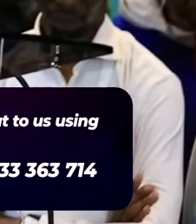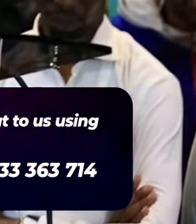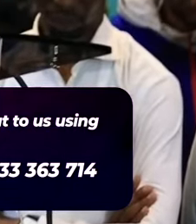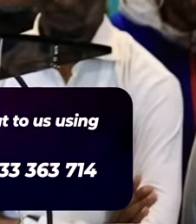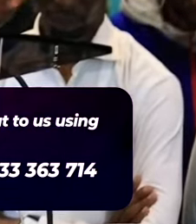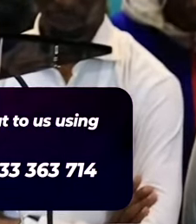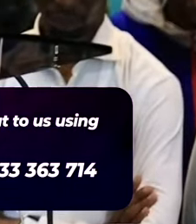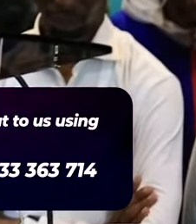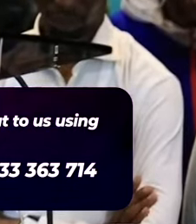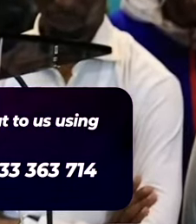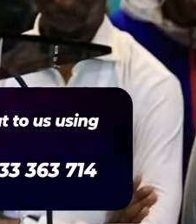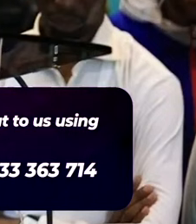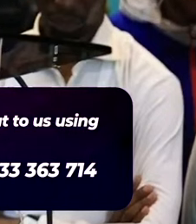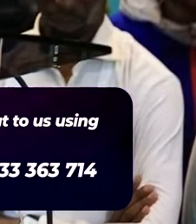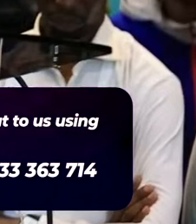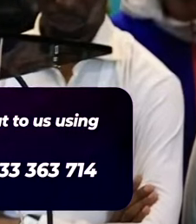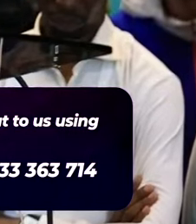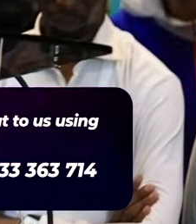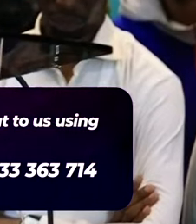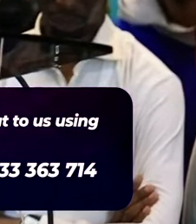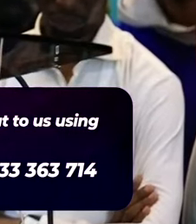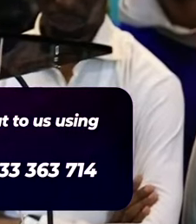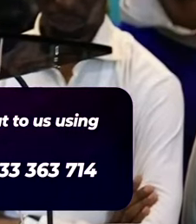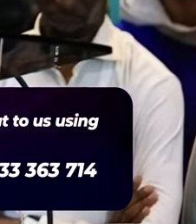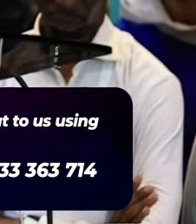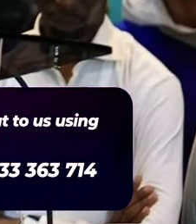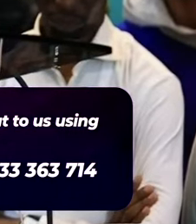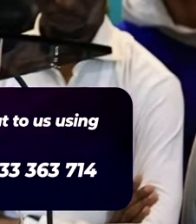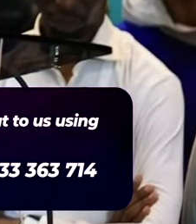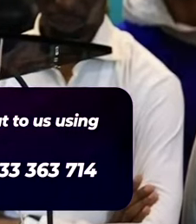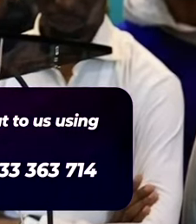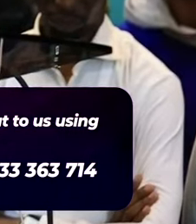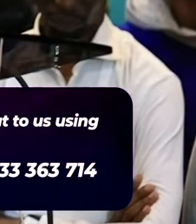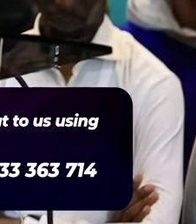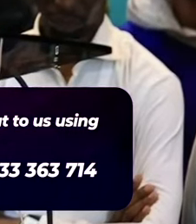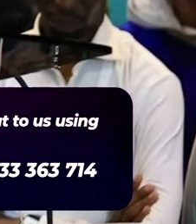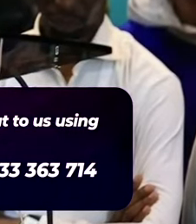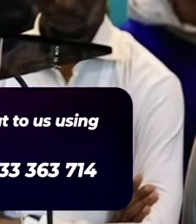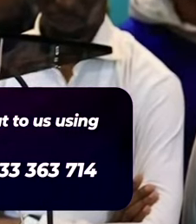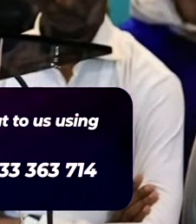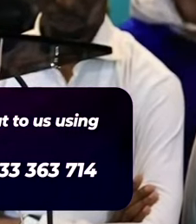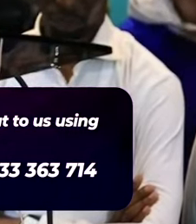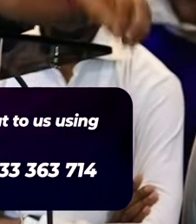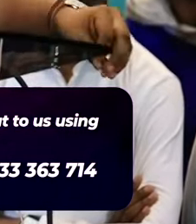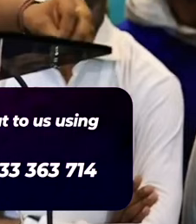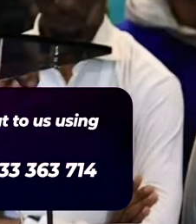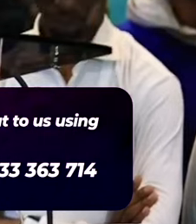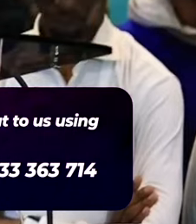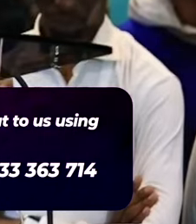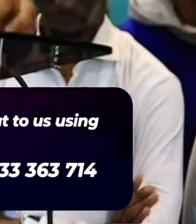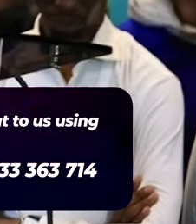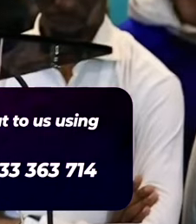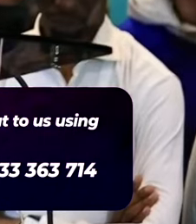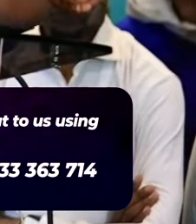must be joined to sons. We pray today. Let there be